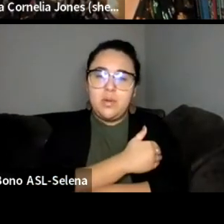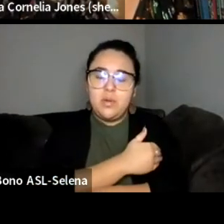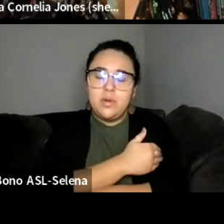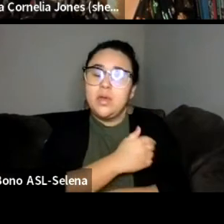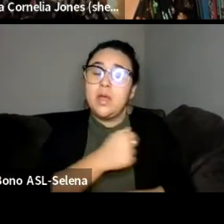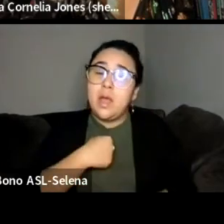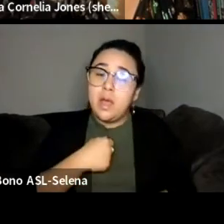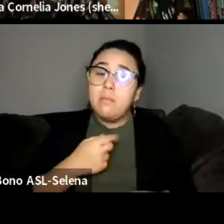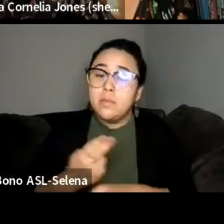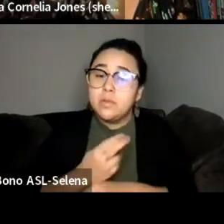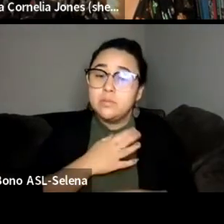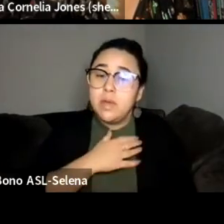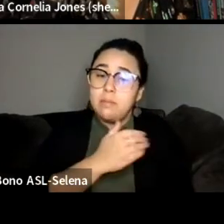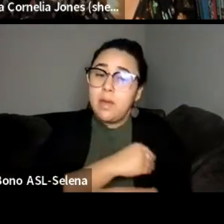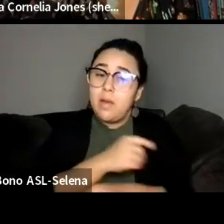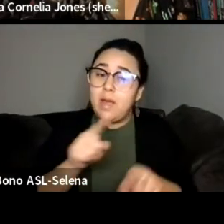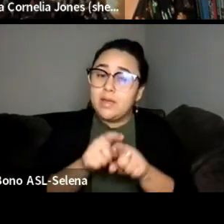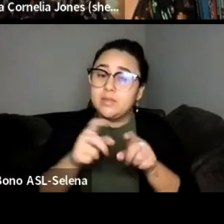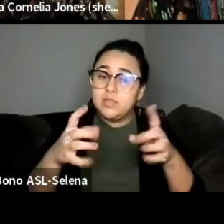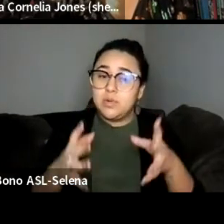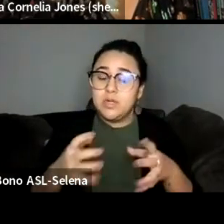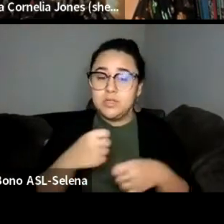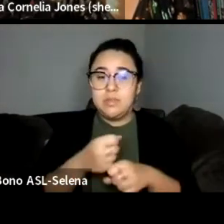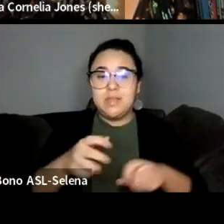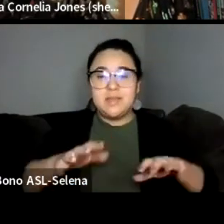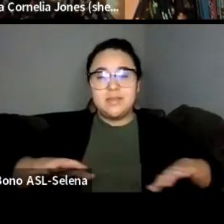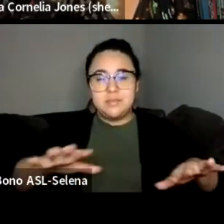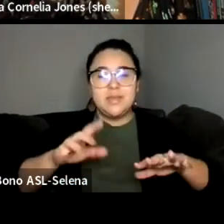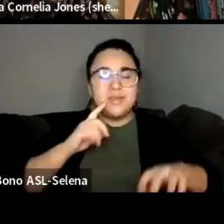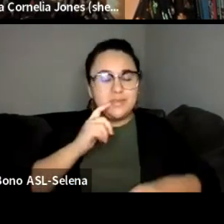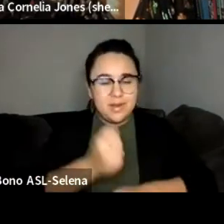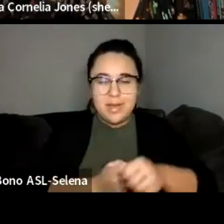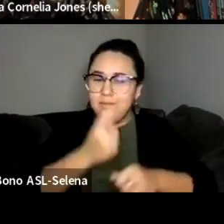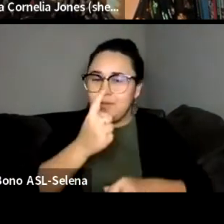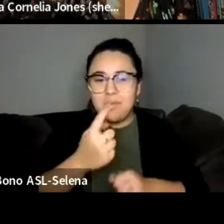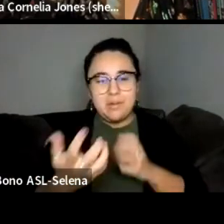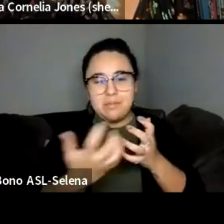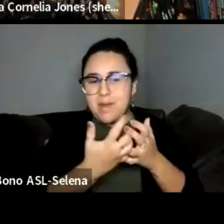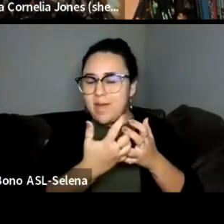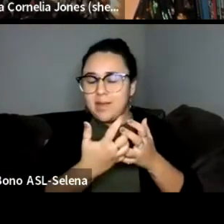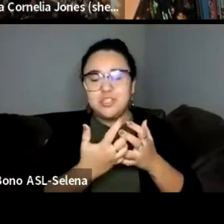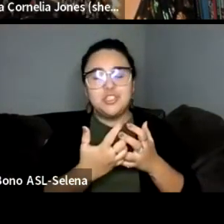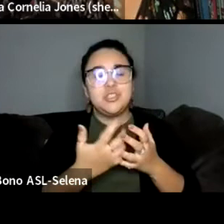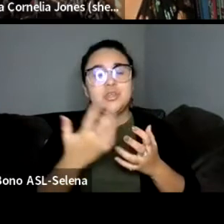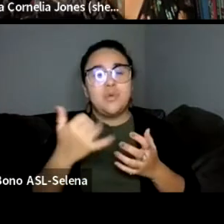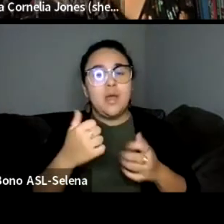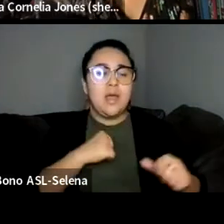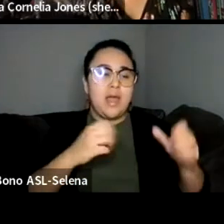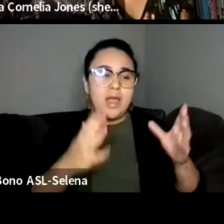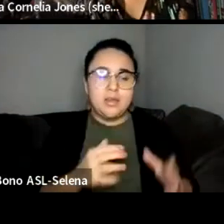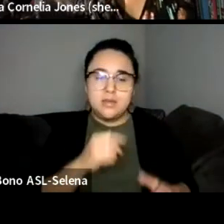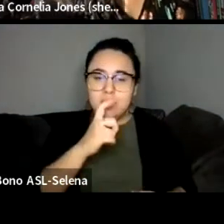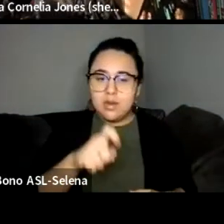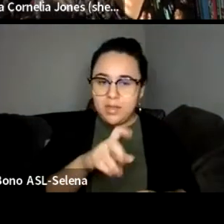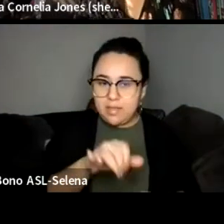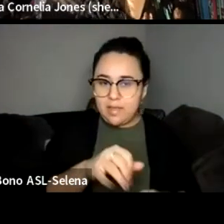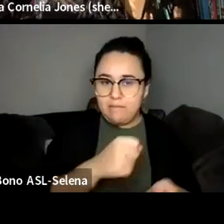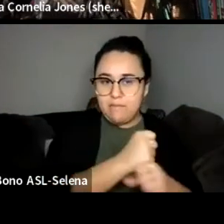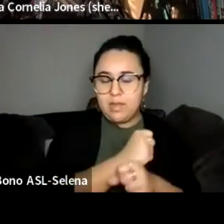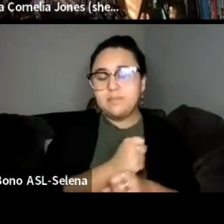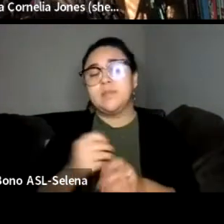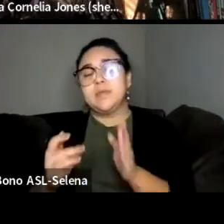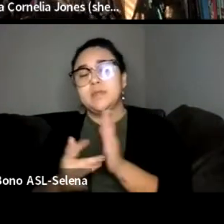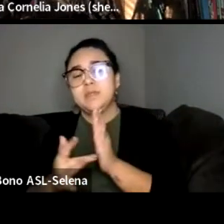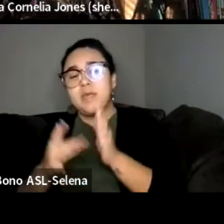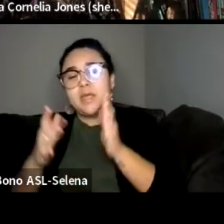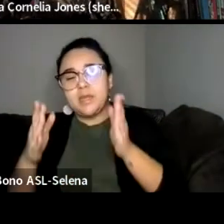to carve out that space for everyone. So actors didn't have to have that fight. So technicians didn't have to have that fight. So people who were, you know,